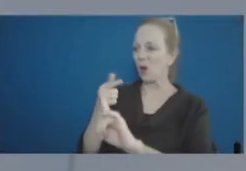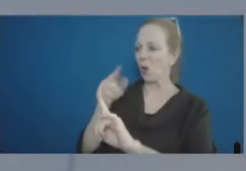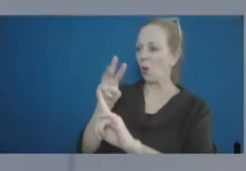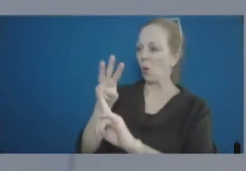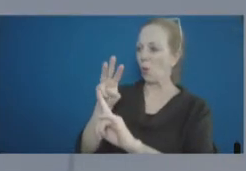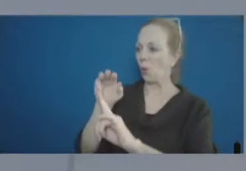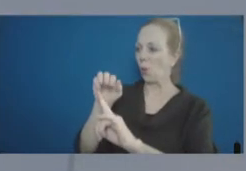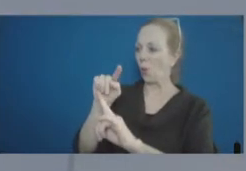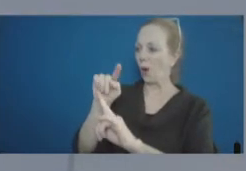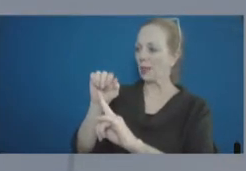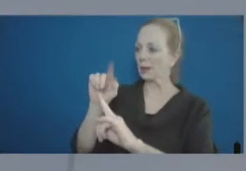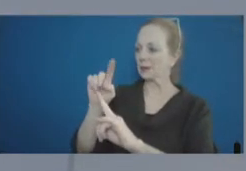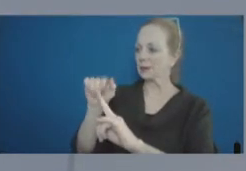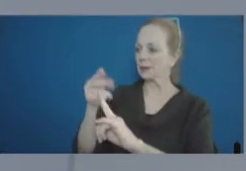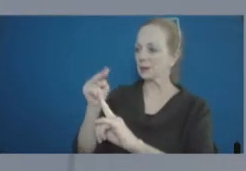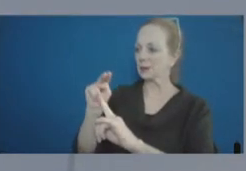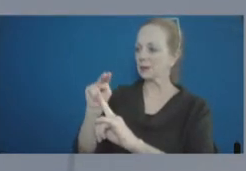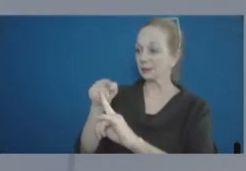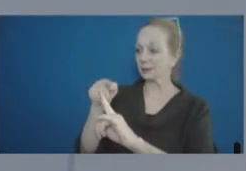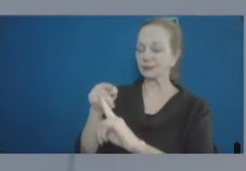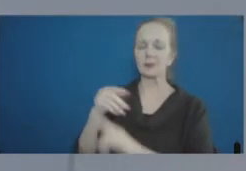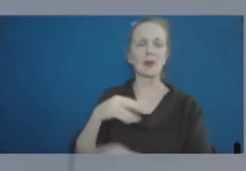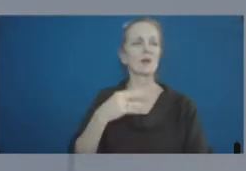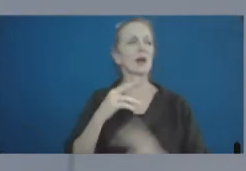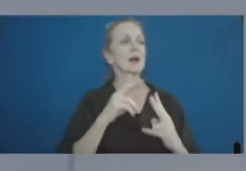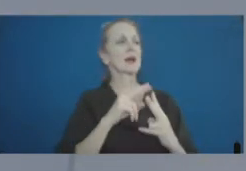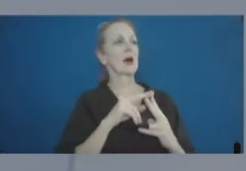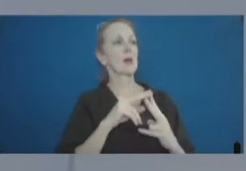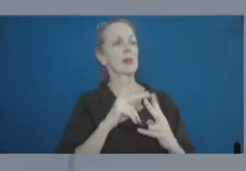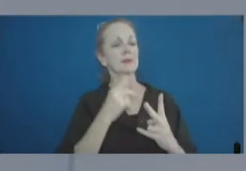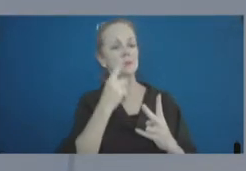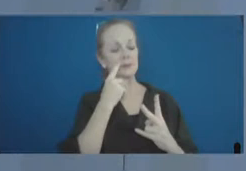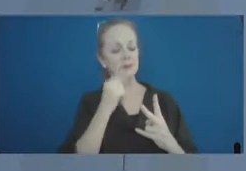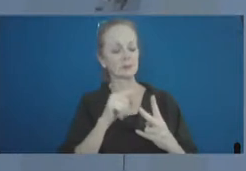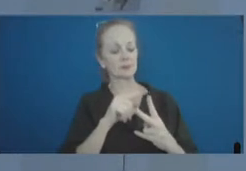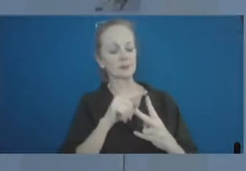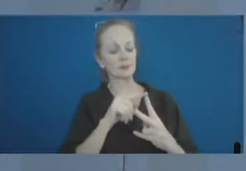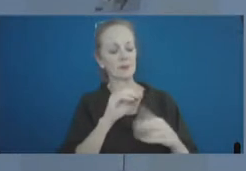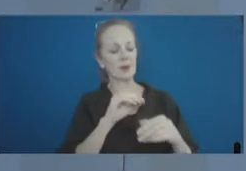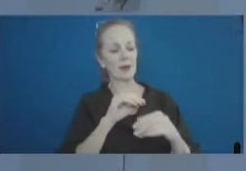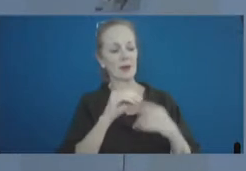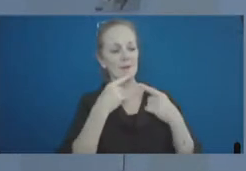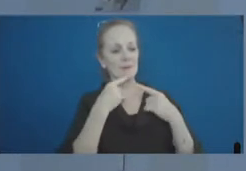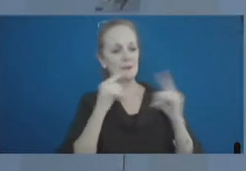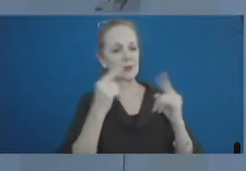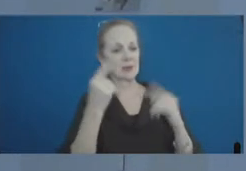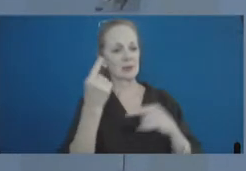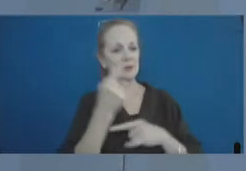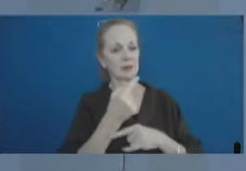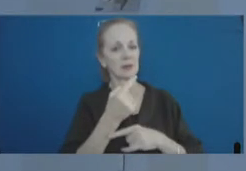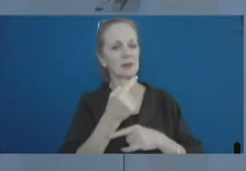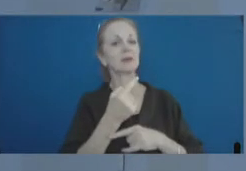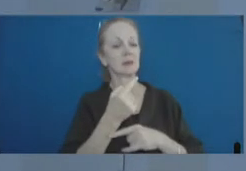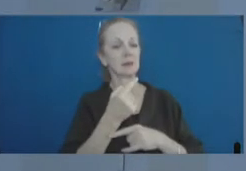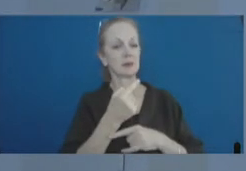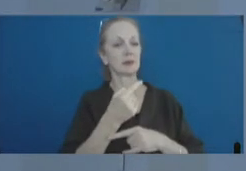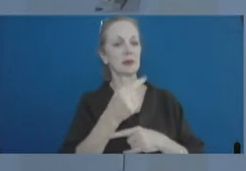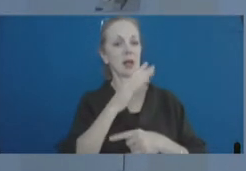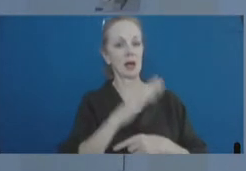things. Firstly, I think that in terms of effective date, that's really up to how many of us around the dais